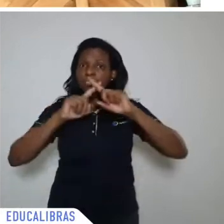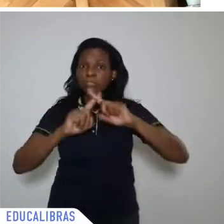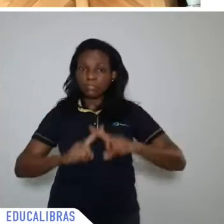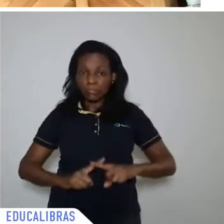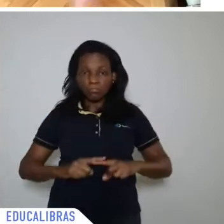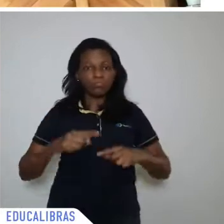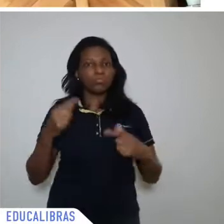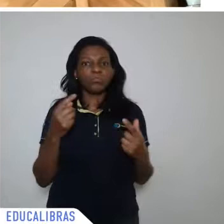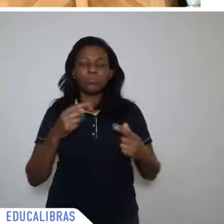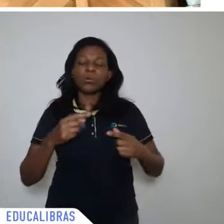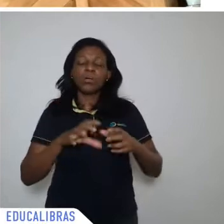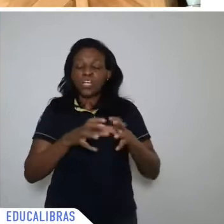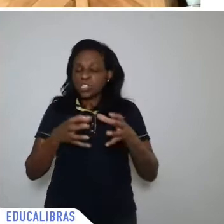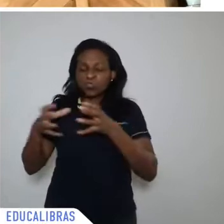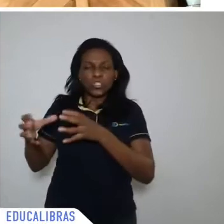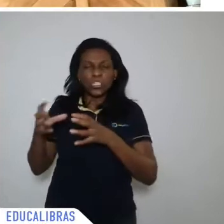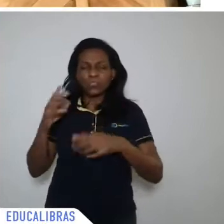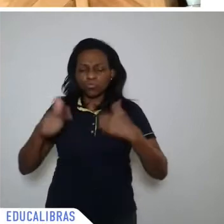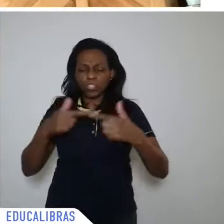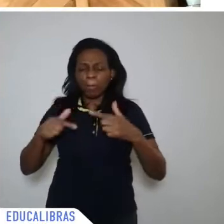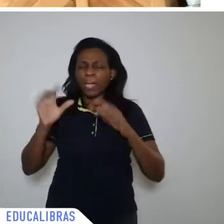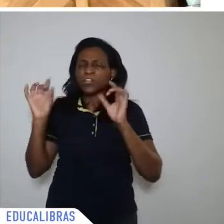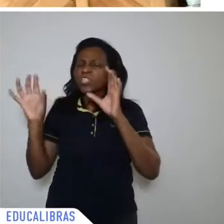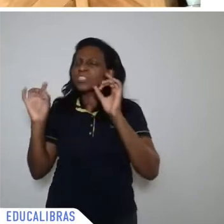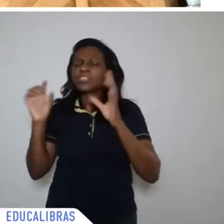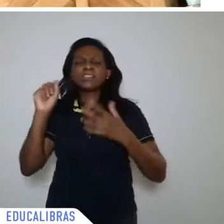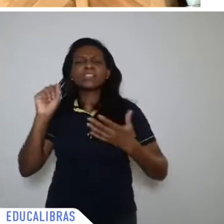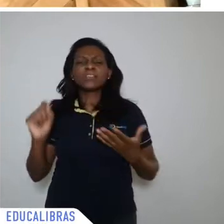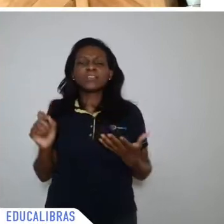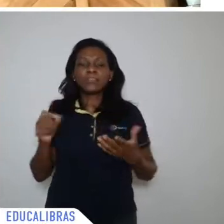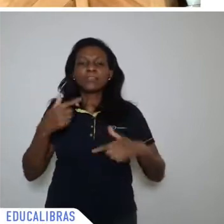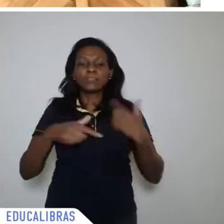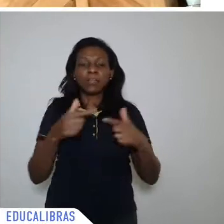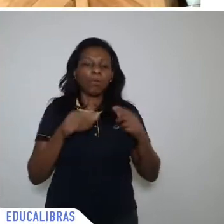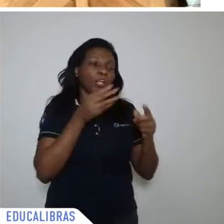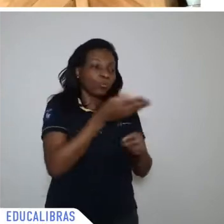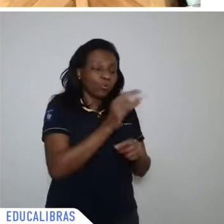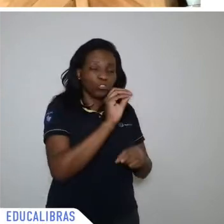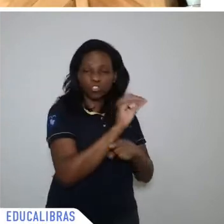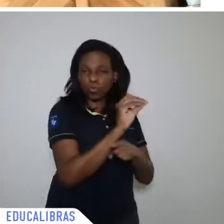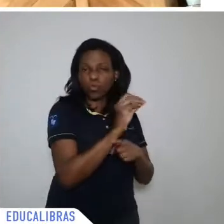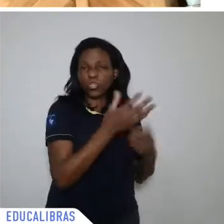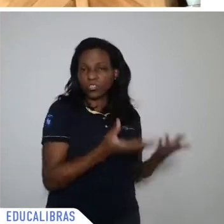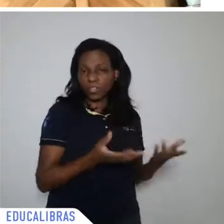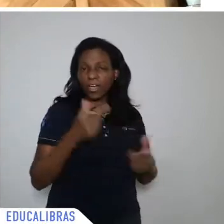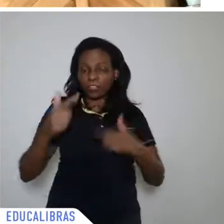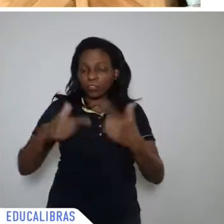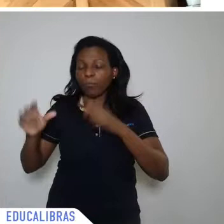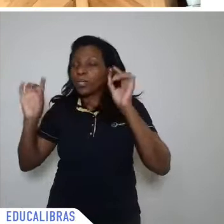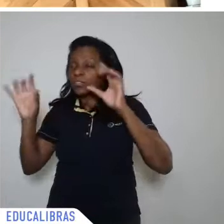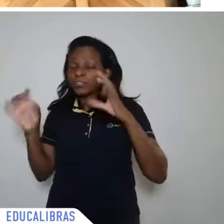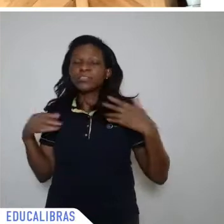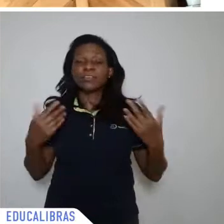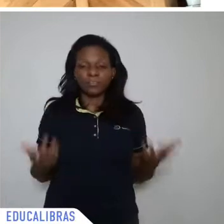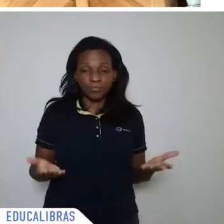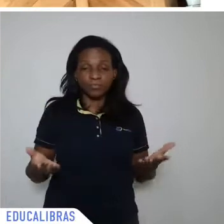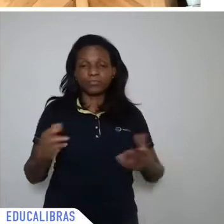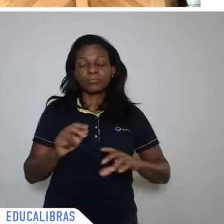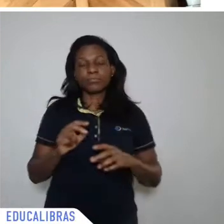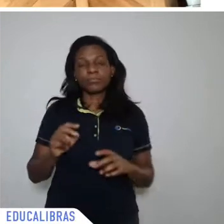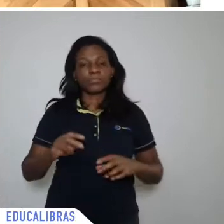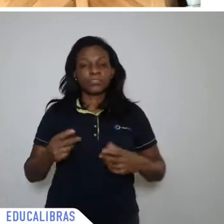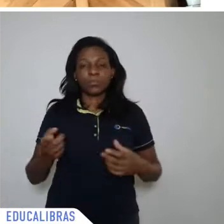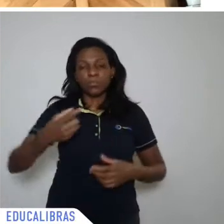relationship. This was classified as an essential work, and we wanted to cross data from essential care